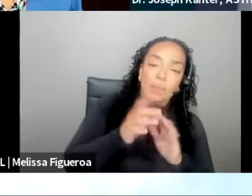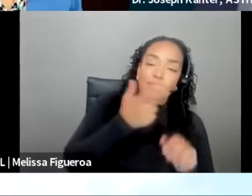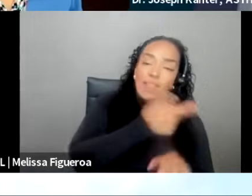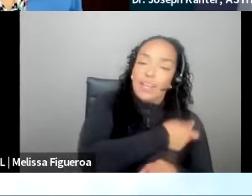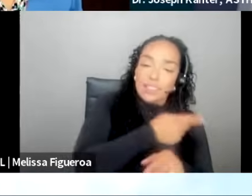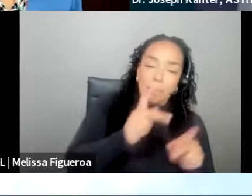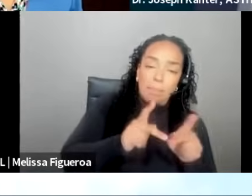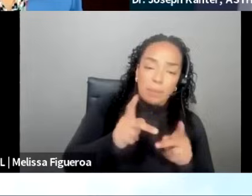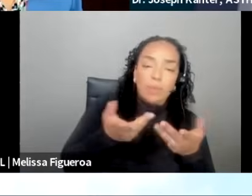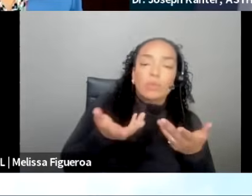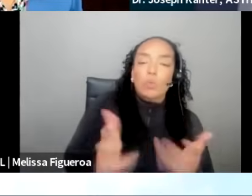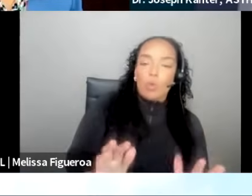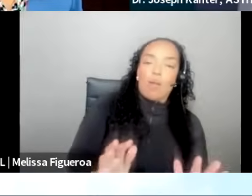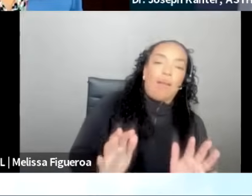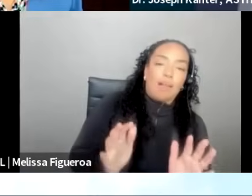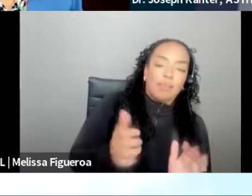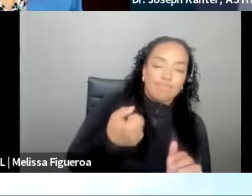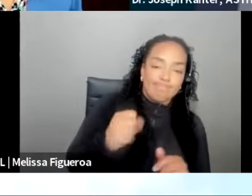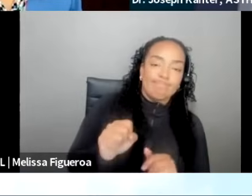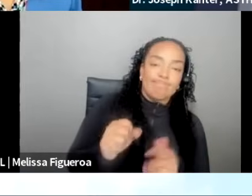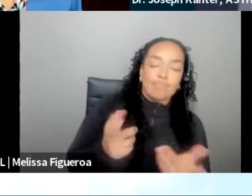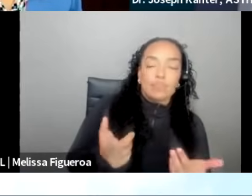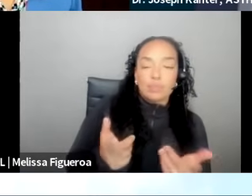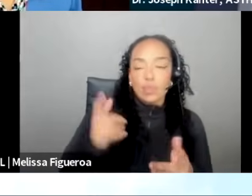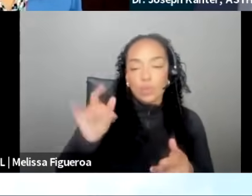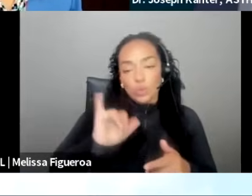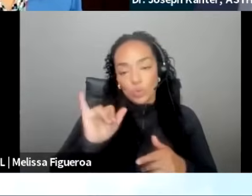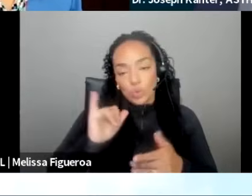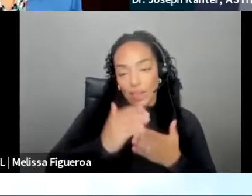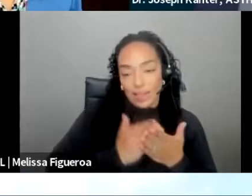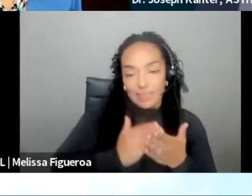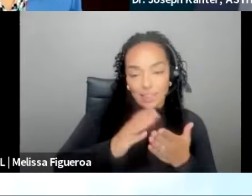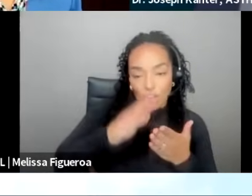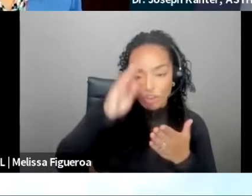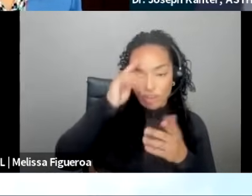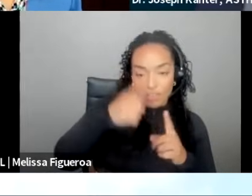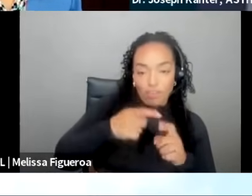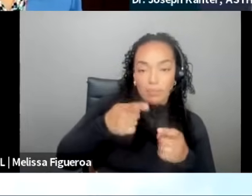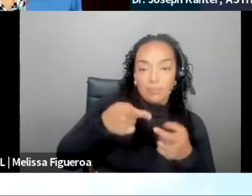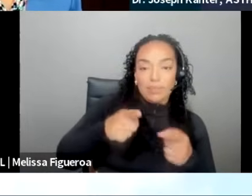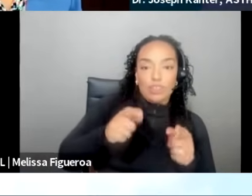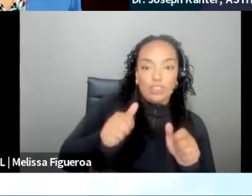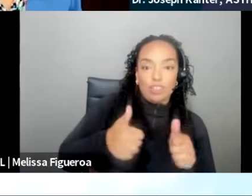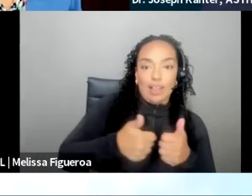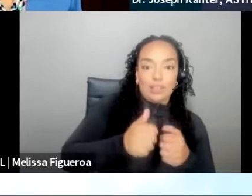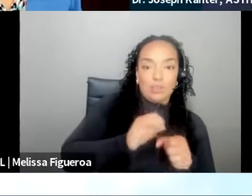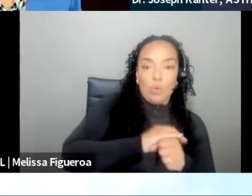take. And I'm just wondering, with some of the lessons learned from, challenges during COVID,